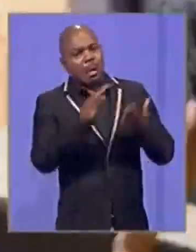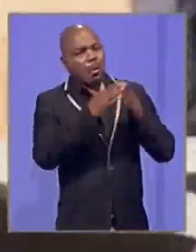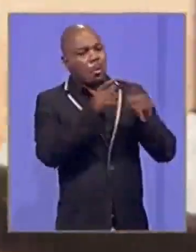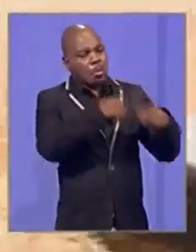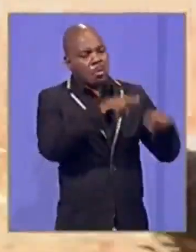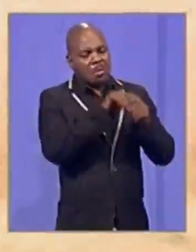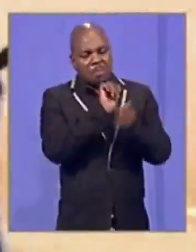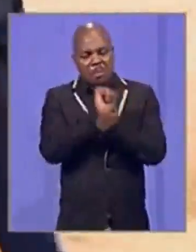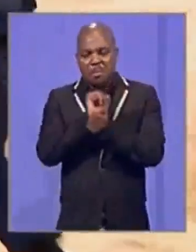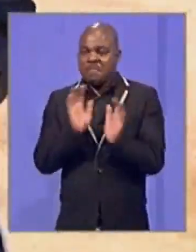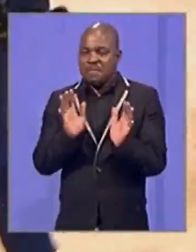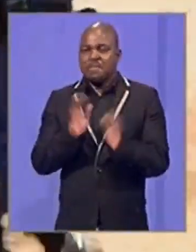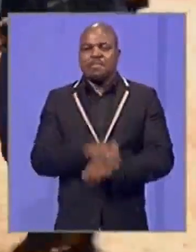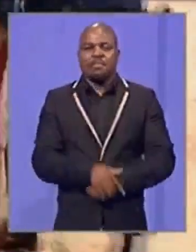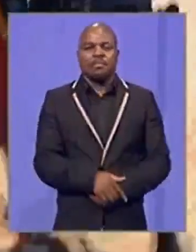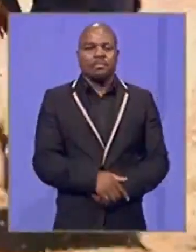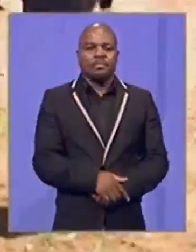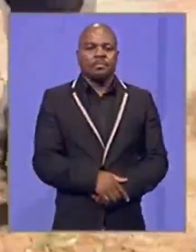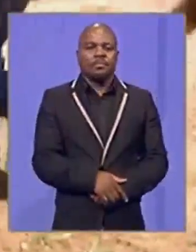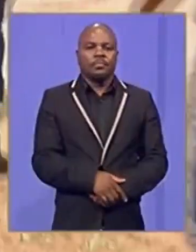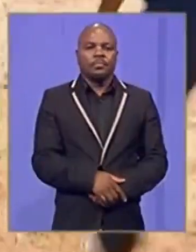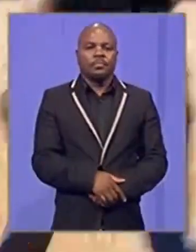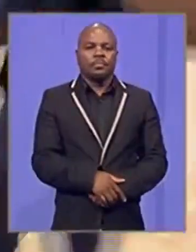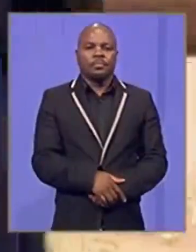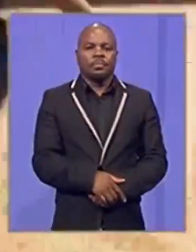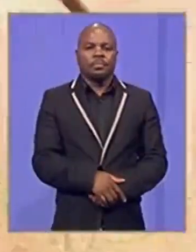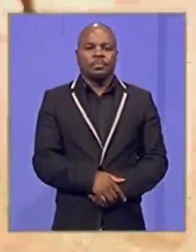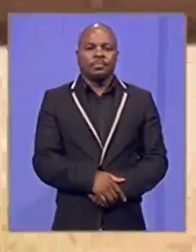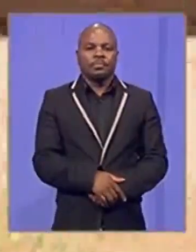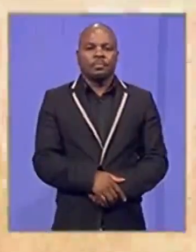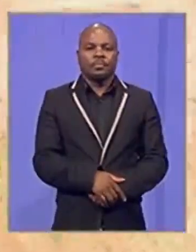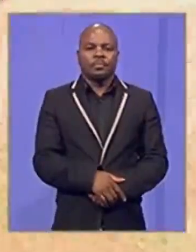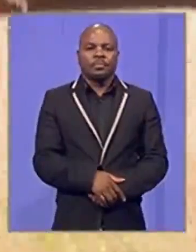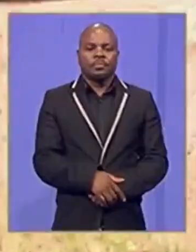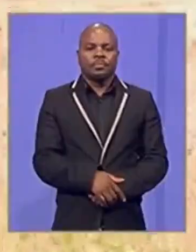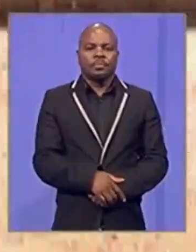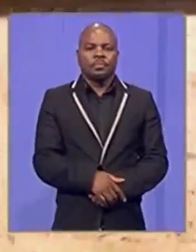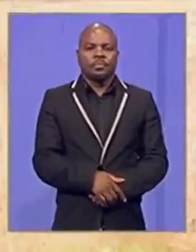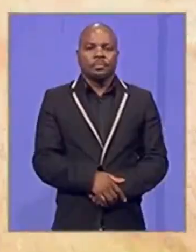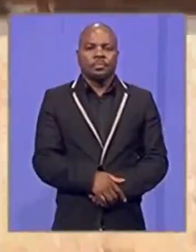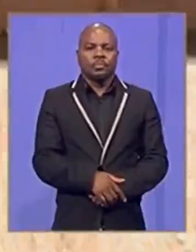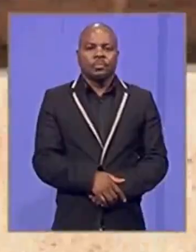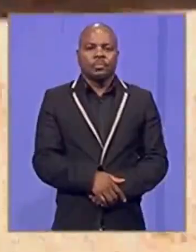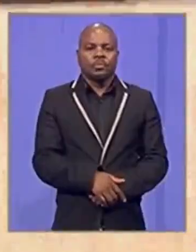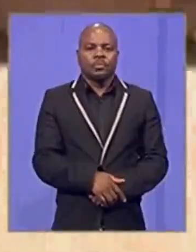ba tshwerwe. Sentle eng lehihi, SABC News, Mahikeng.